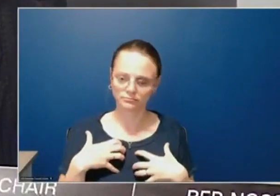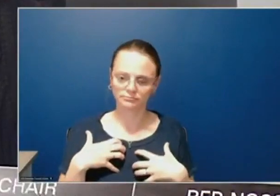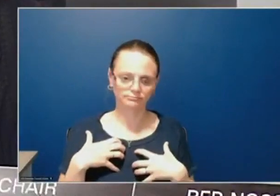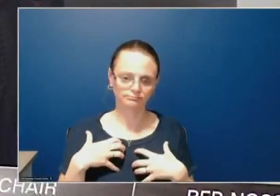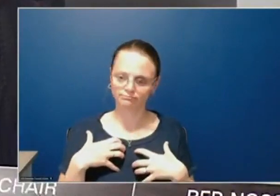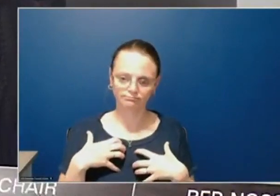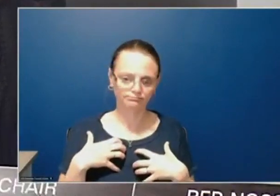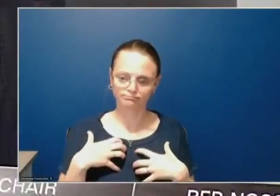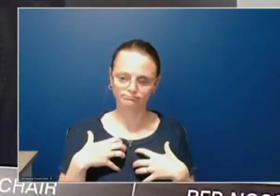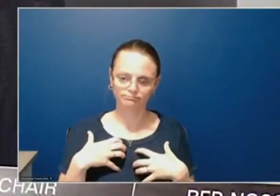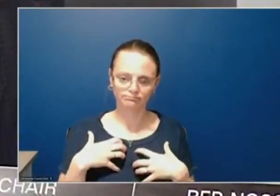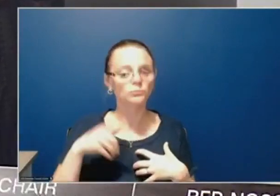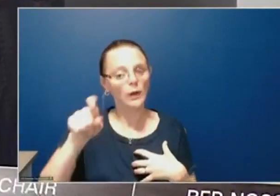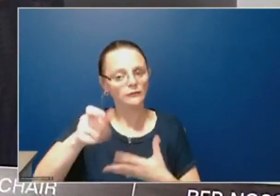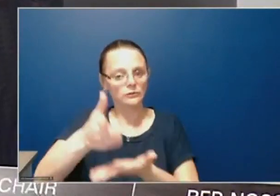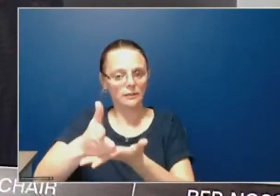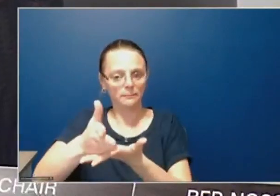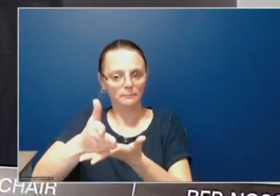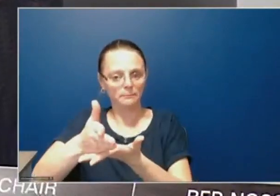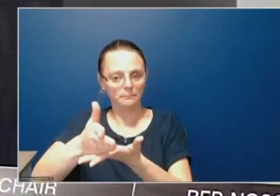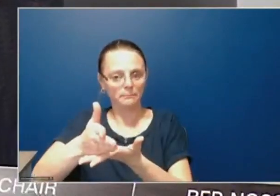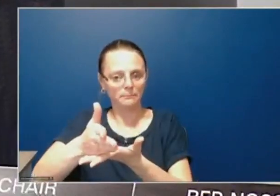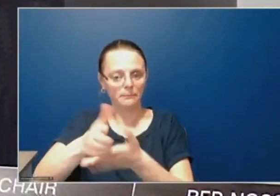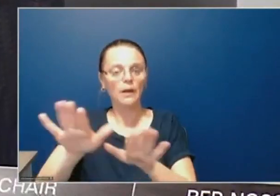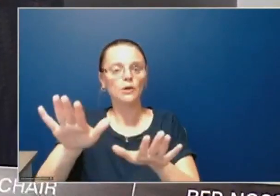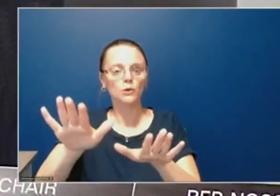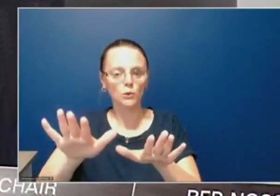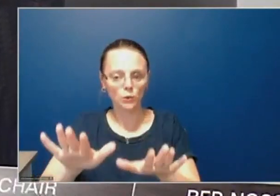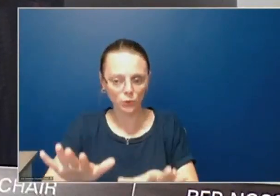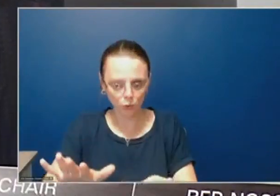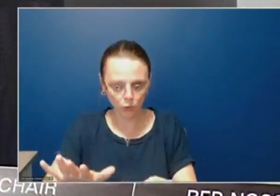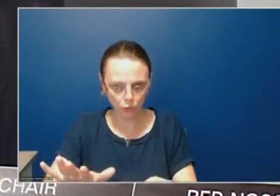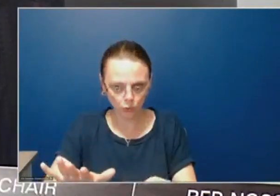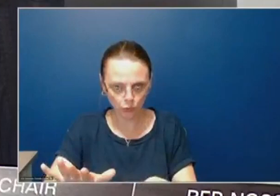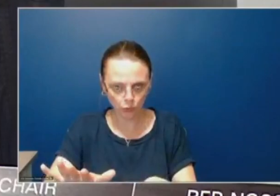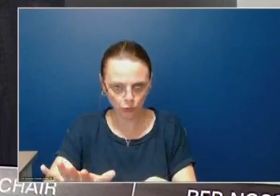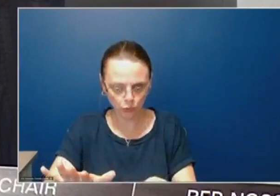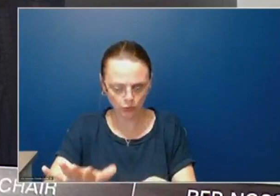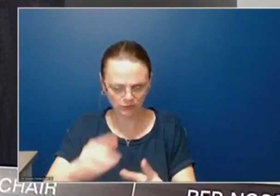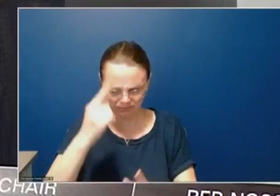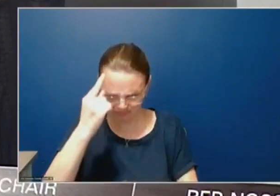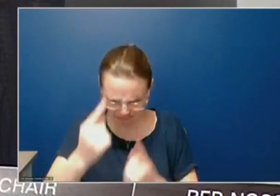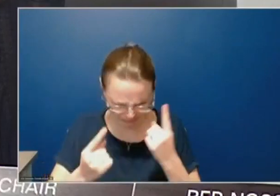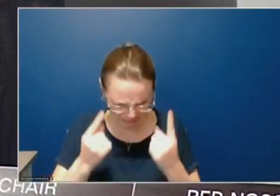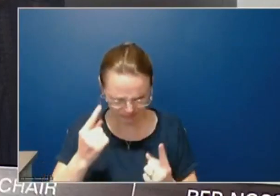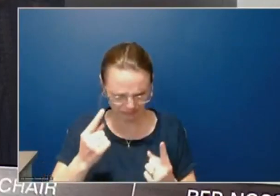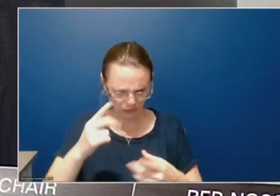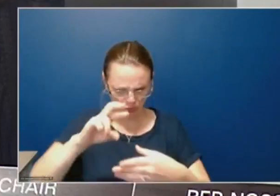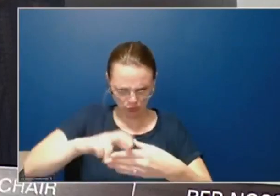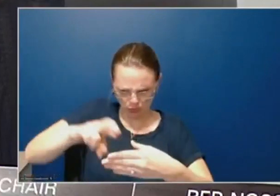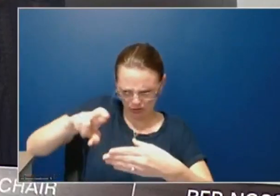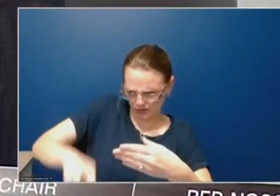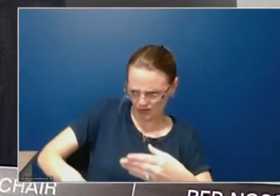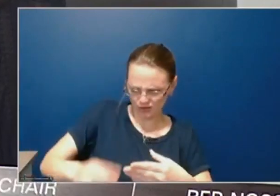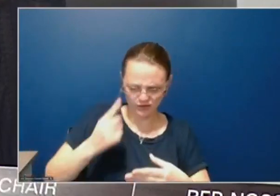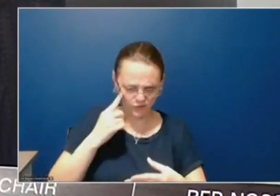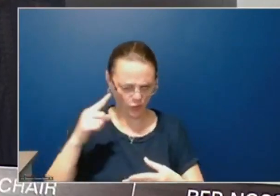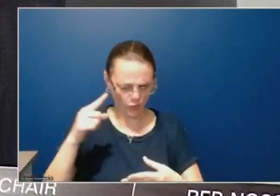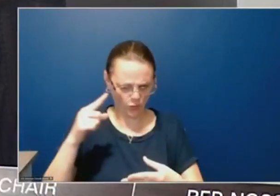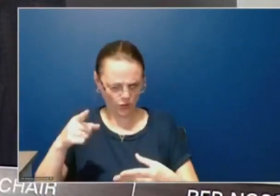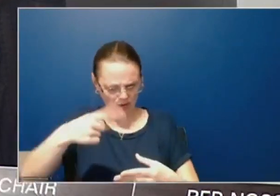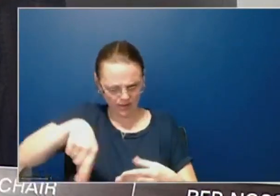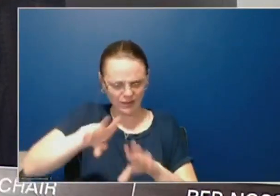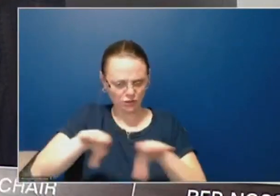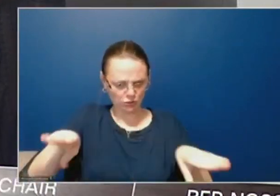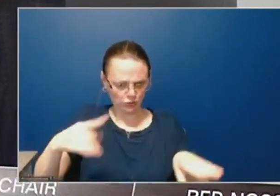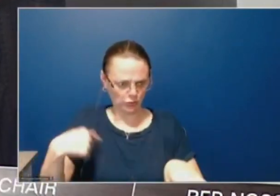we have to stop, slow down, and really consider what the outcomes are for the children that we are